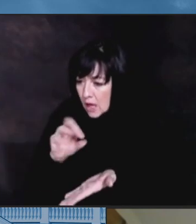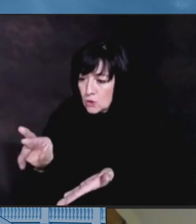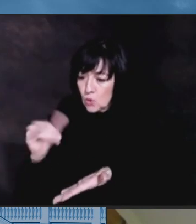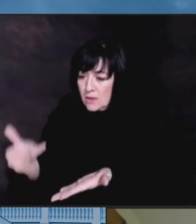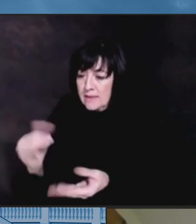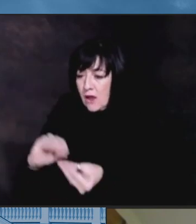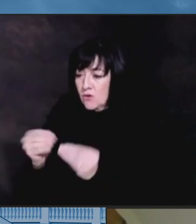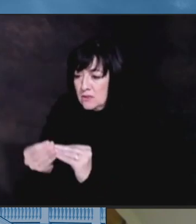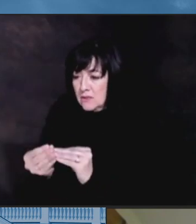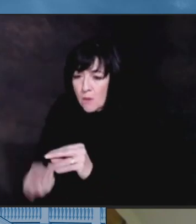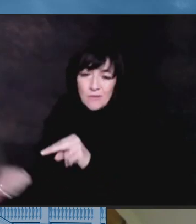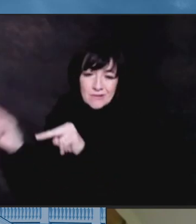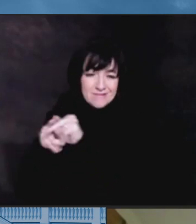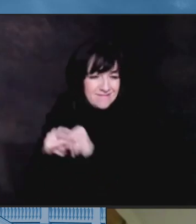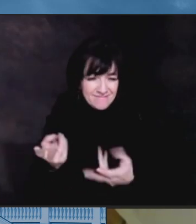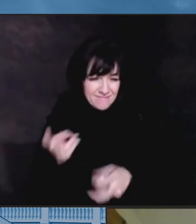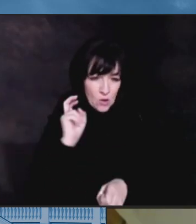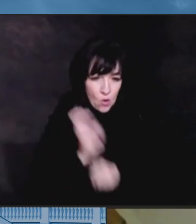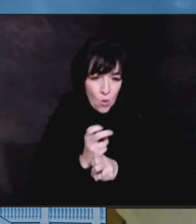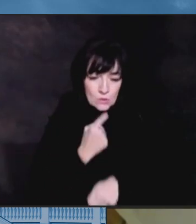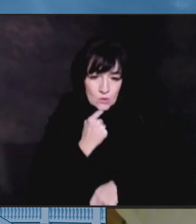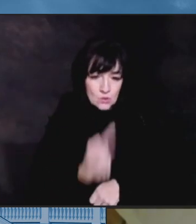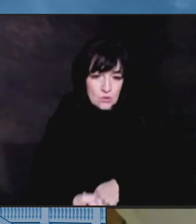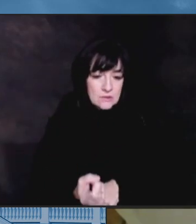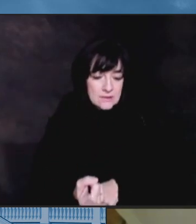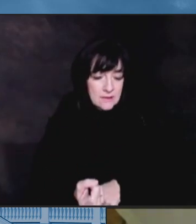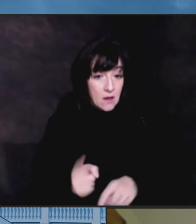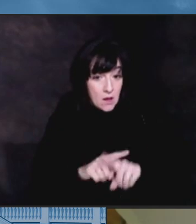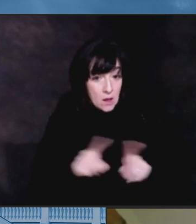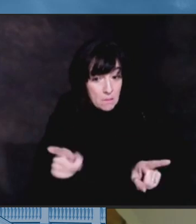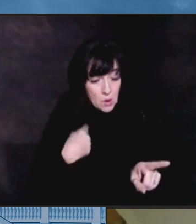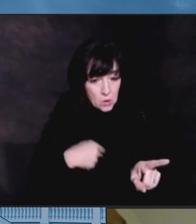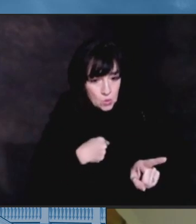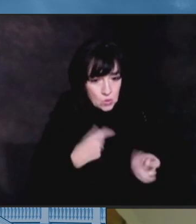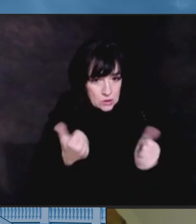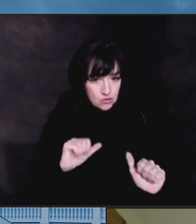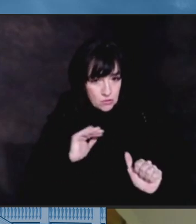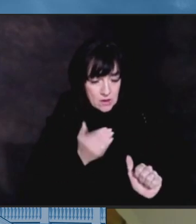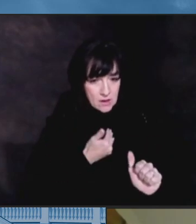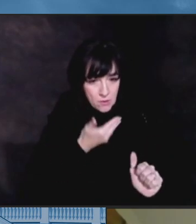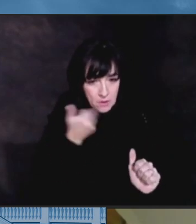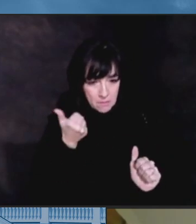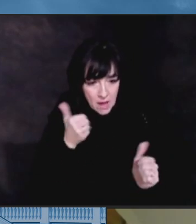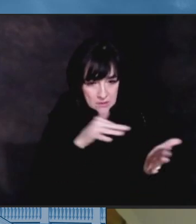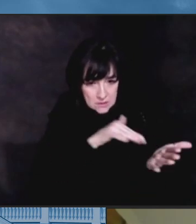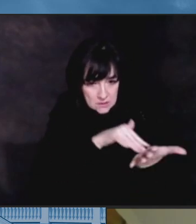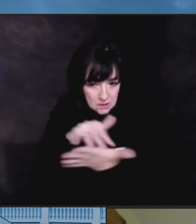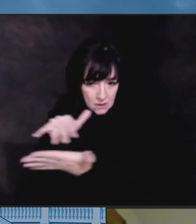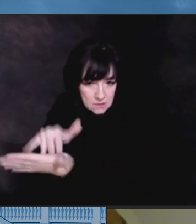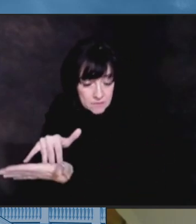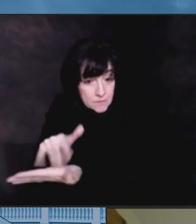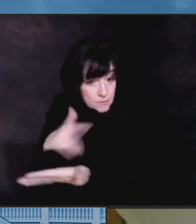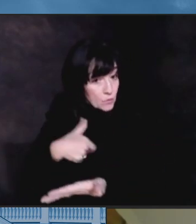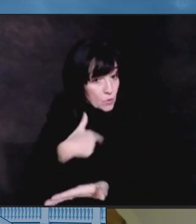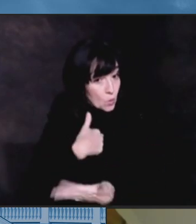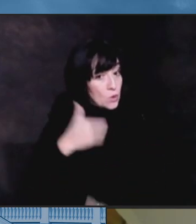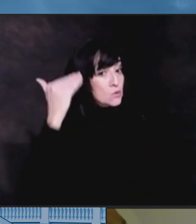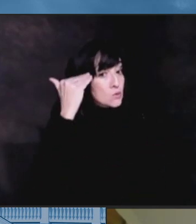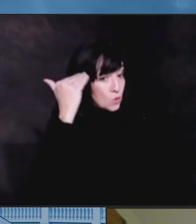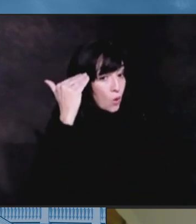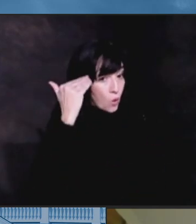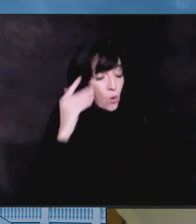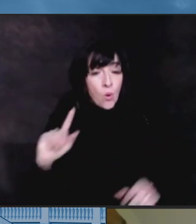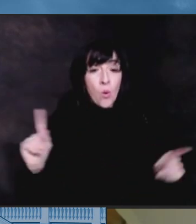We know more about it. And one of the things that we know are some of the places where transmission occurs outside of these